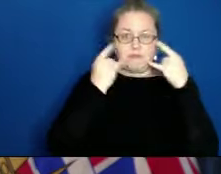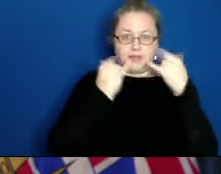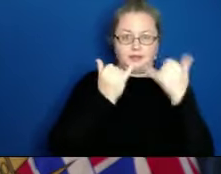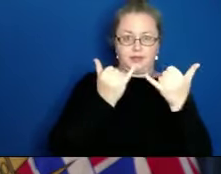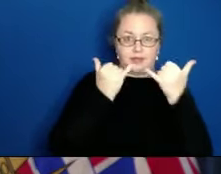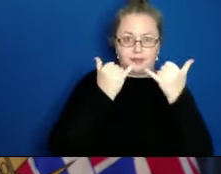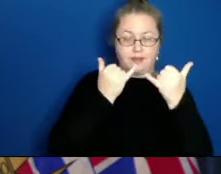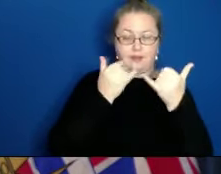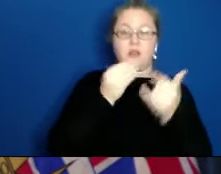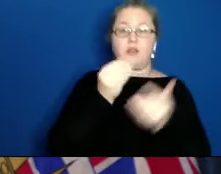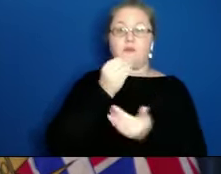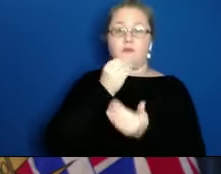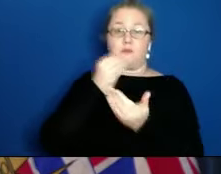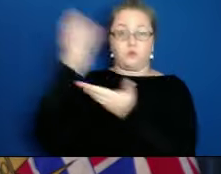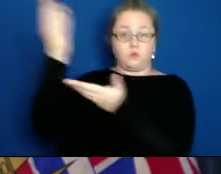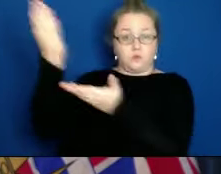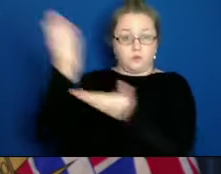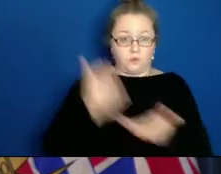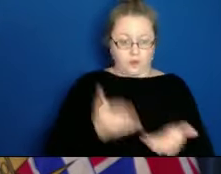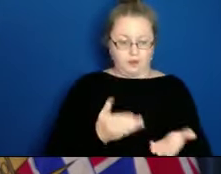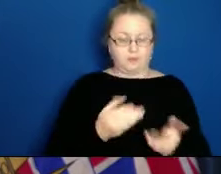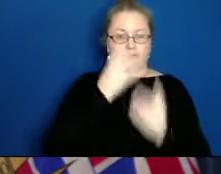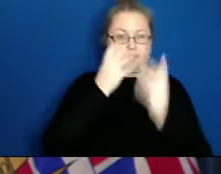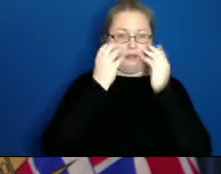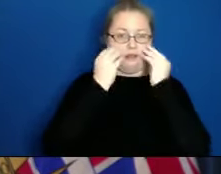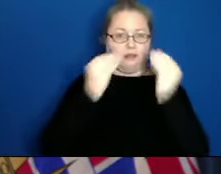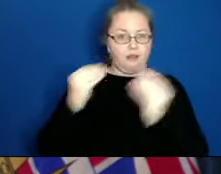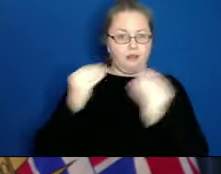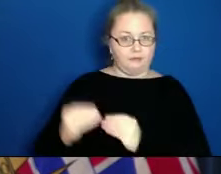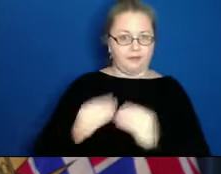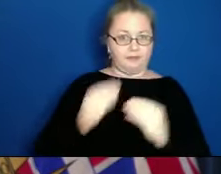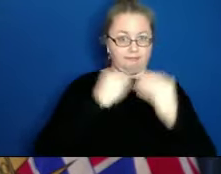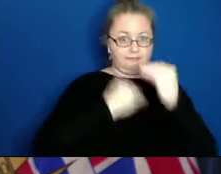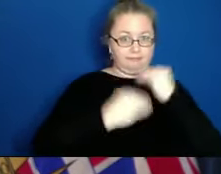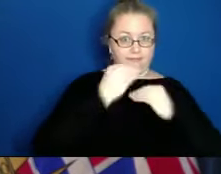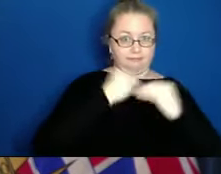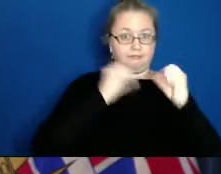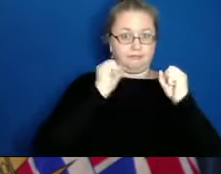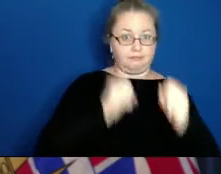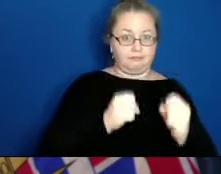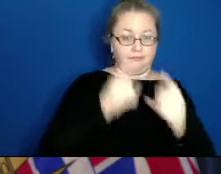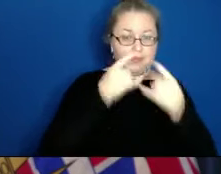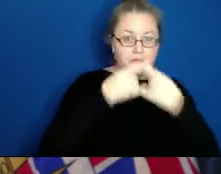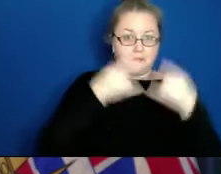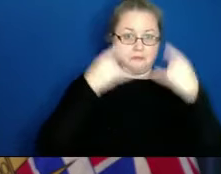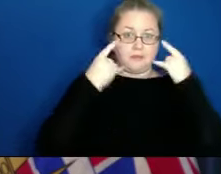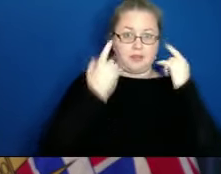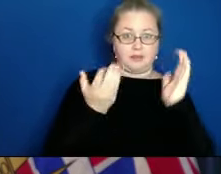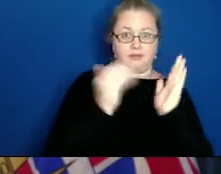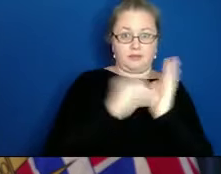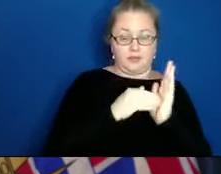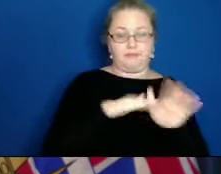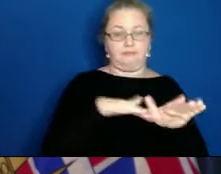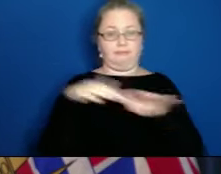masks when they're interacting with others and with other staff and with the tables.